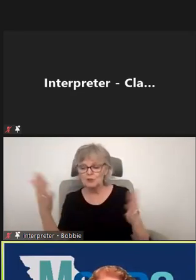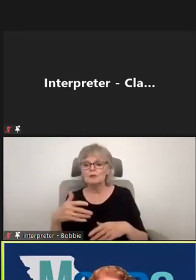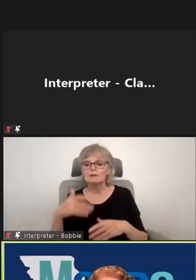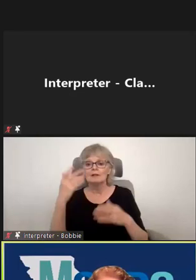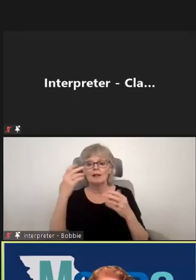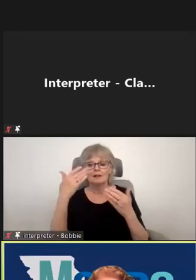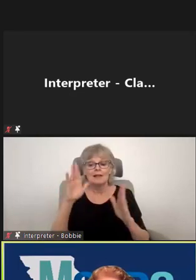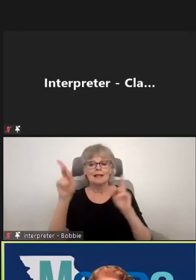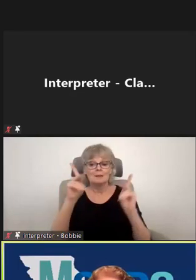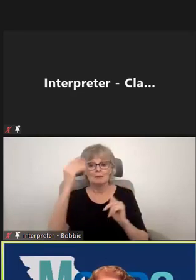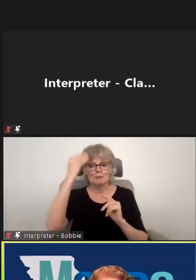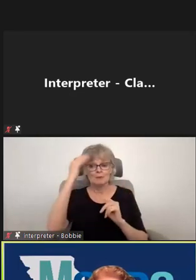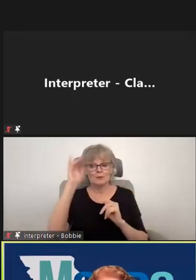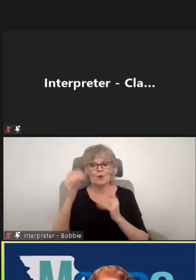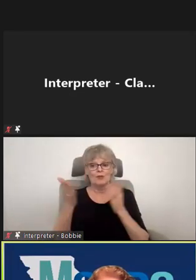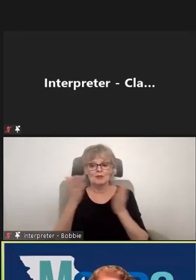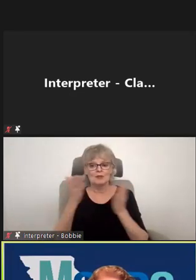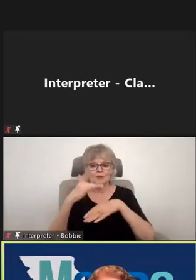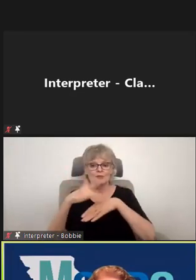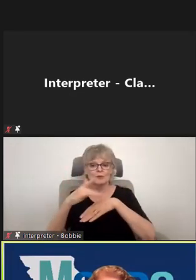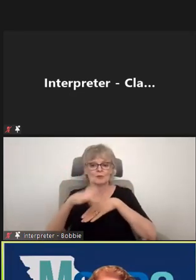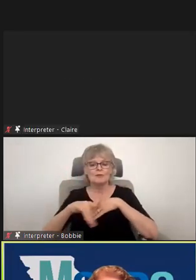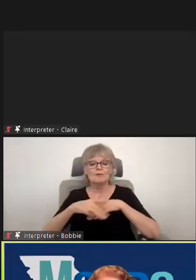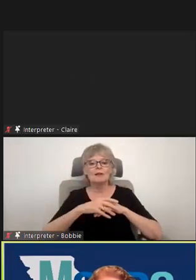Next slide, please.